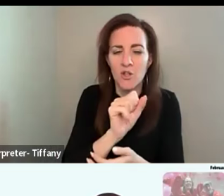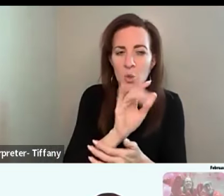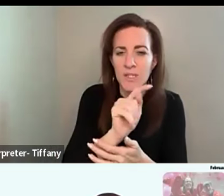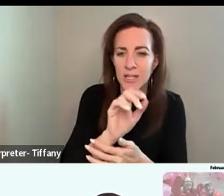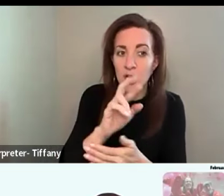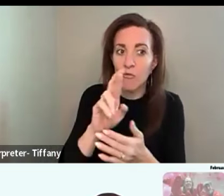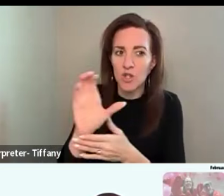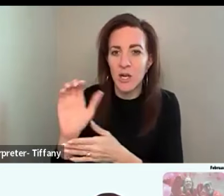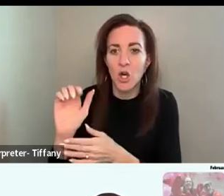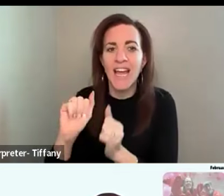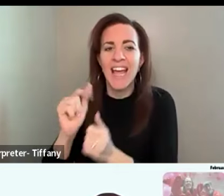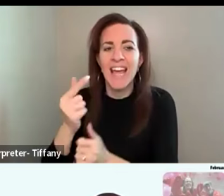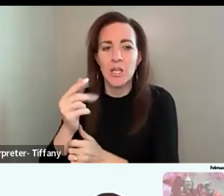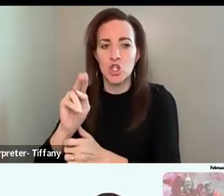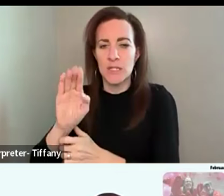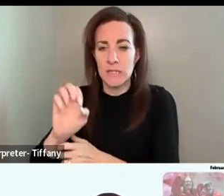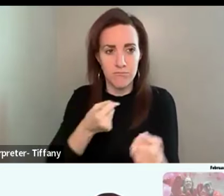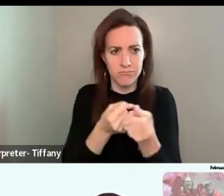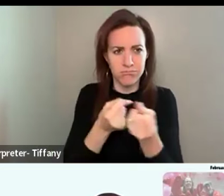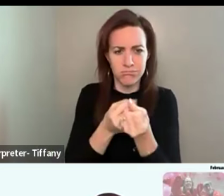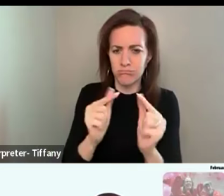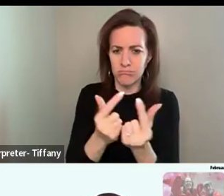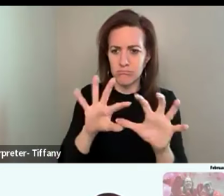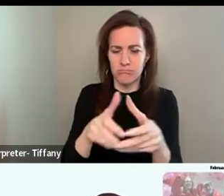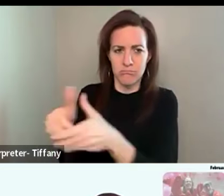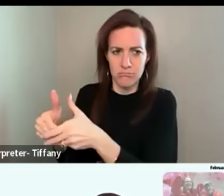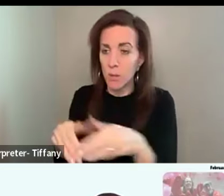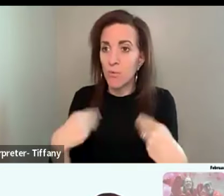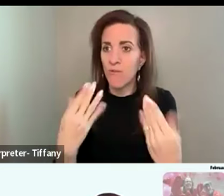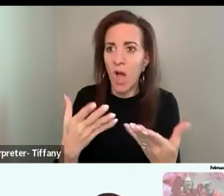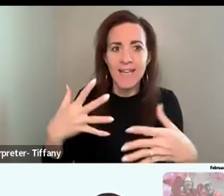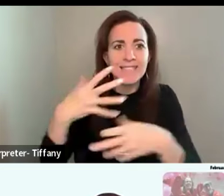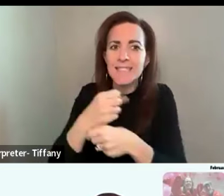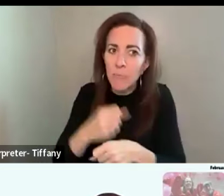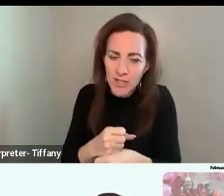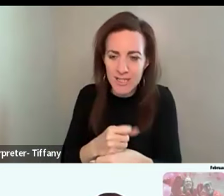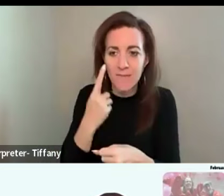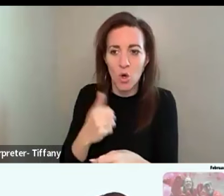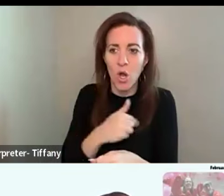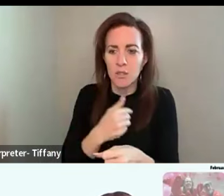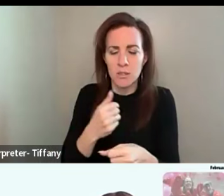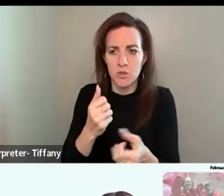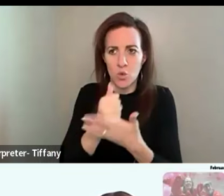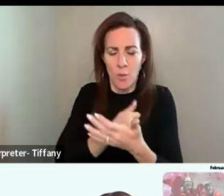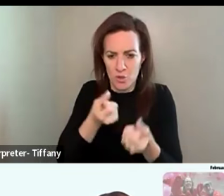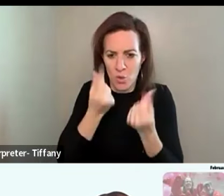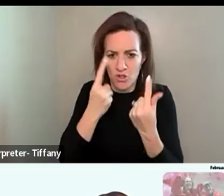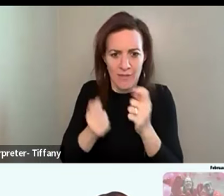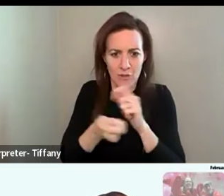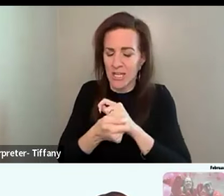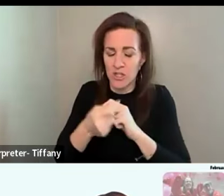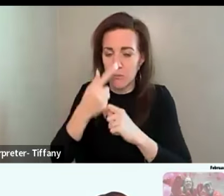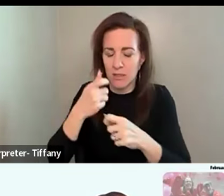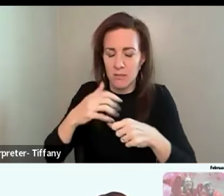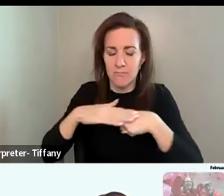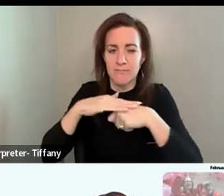groups that review this and provide us these great summaries to make it a little bit easier to understand these changes. One thing of